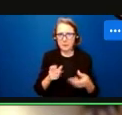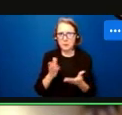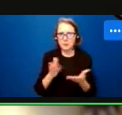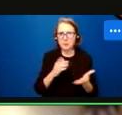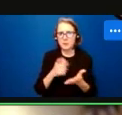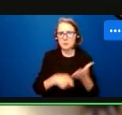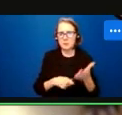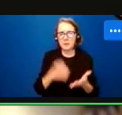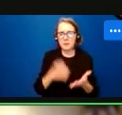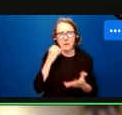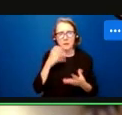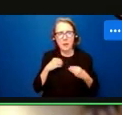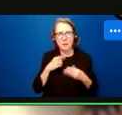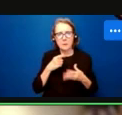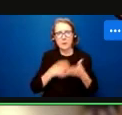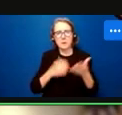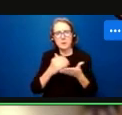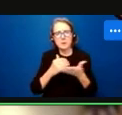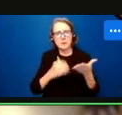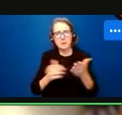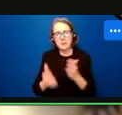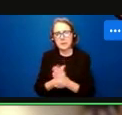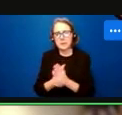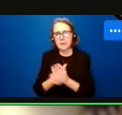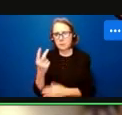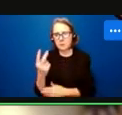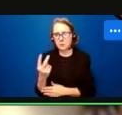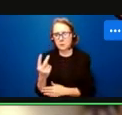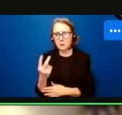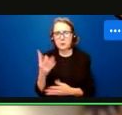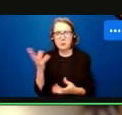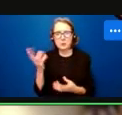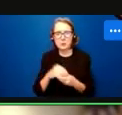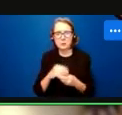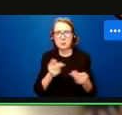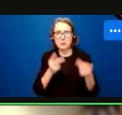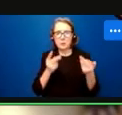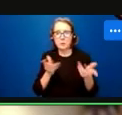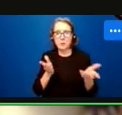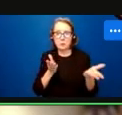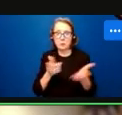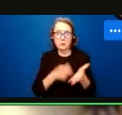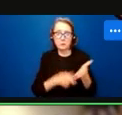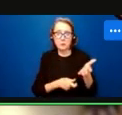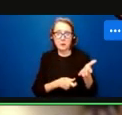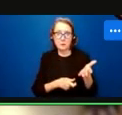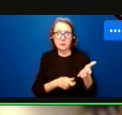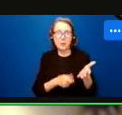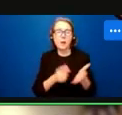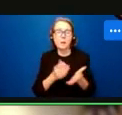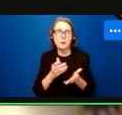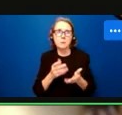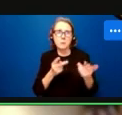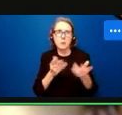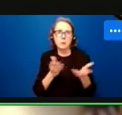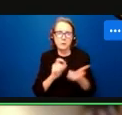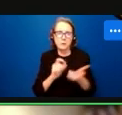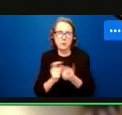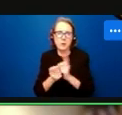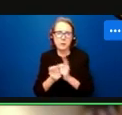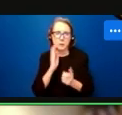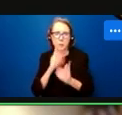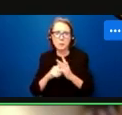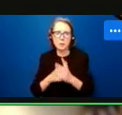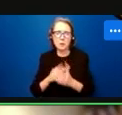Council, rates listed in attachment 2, which includes the proposed service rates, service changes, would go into